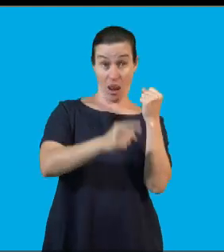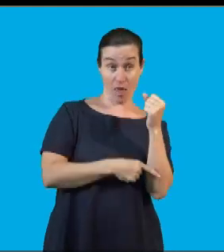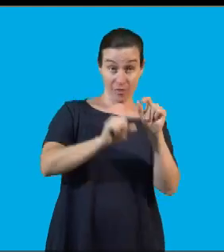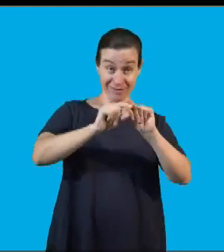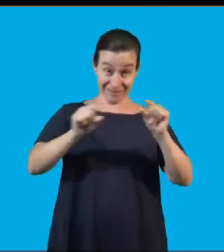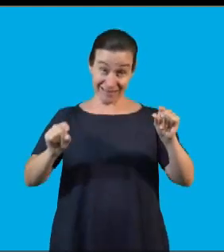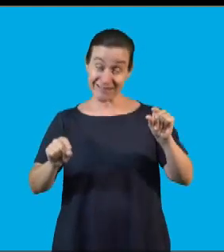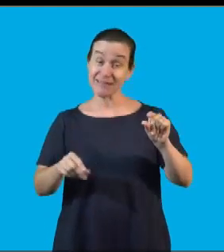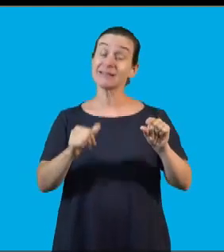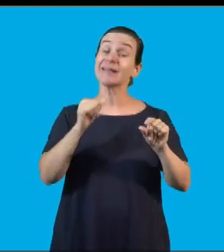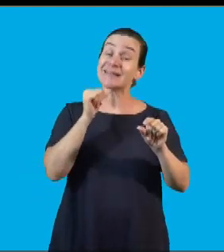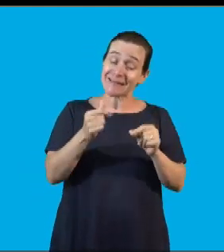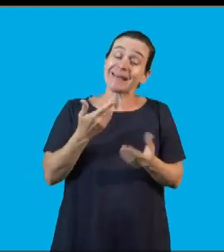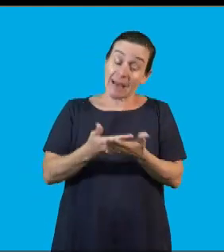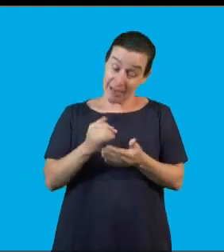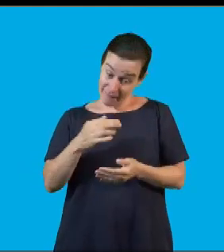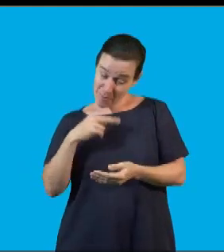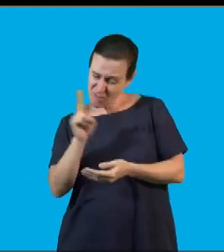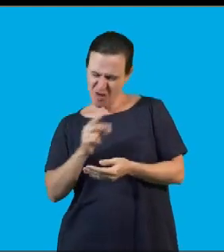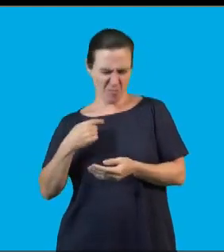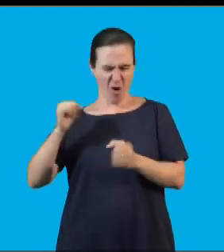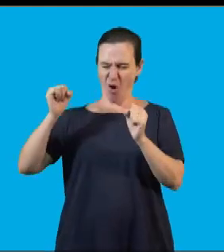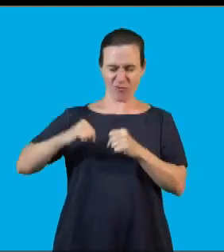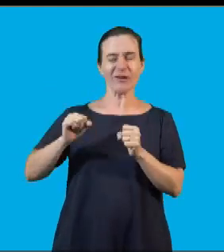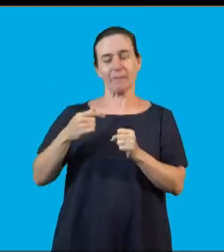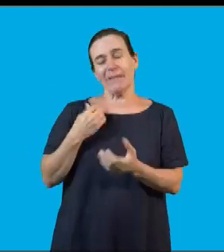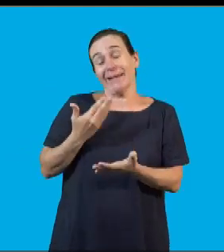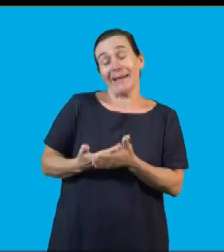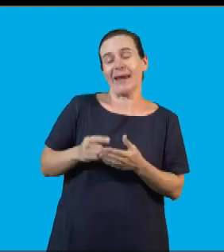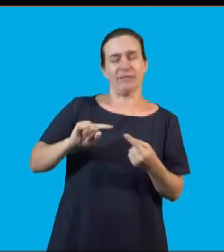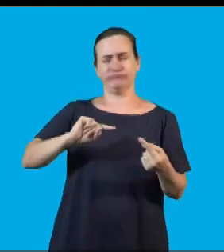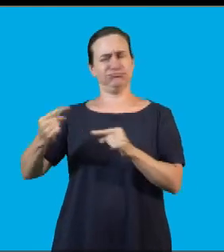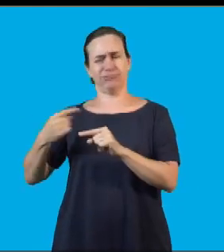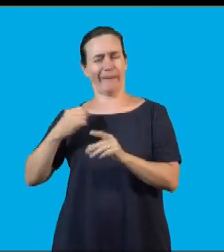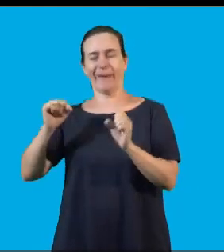offers the reader an opportunity to differ. So she's not set on